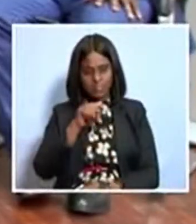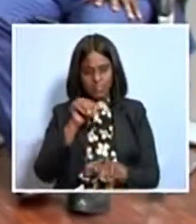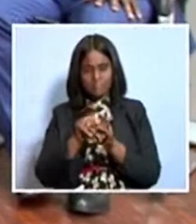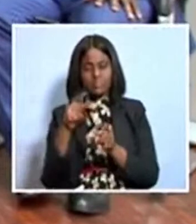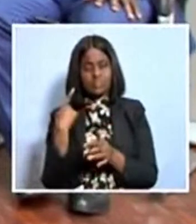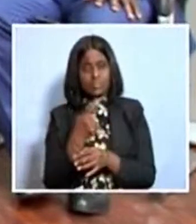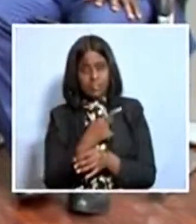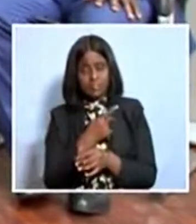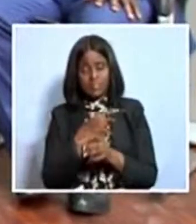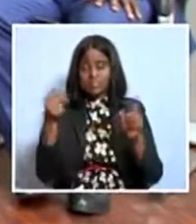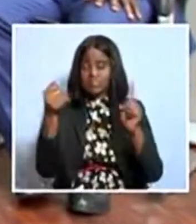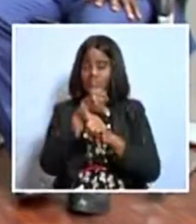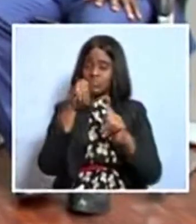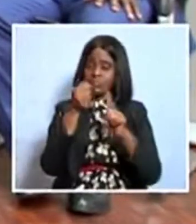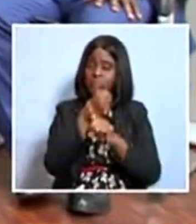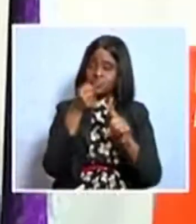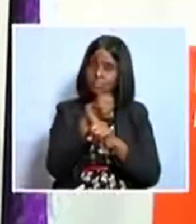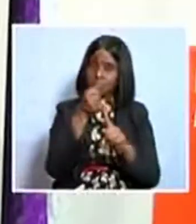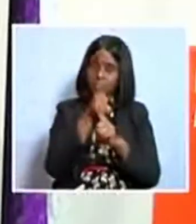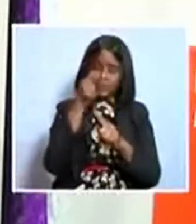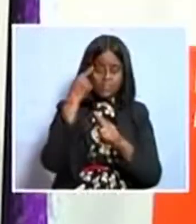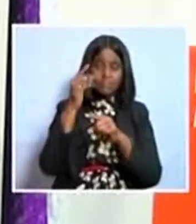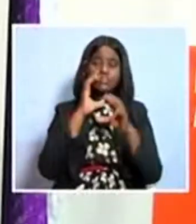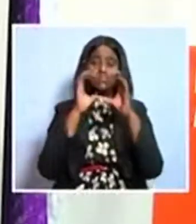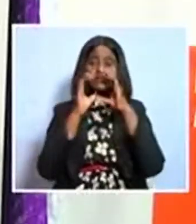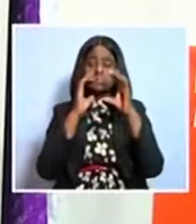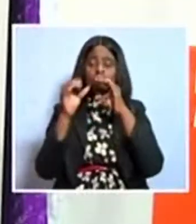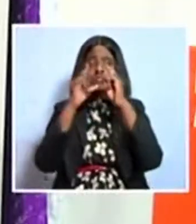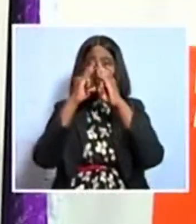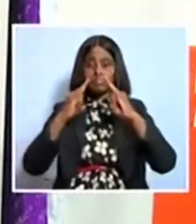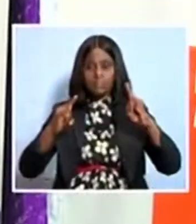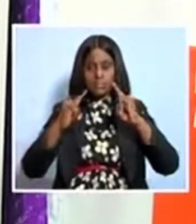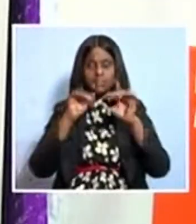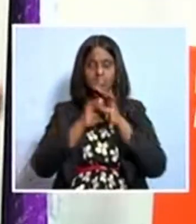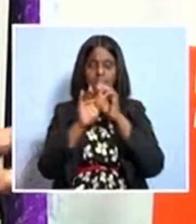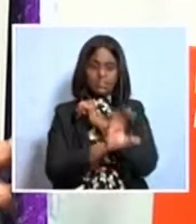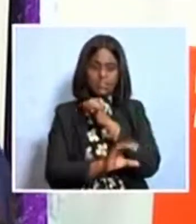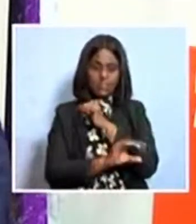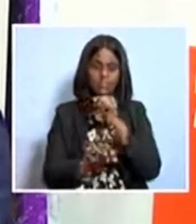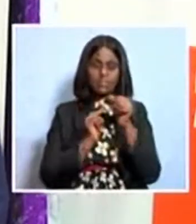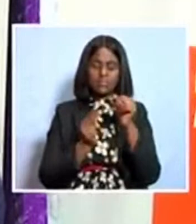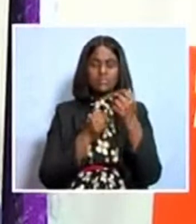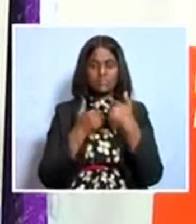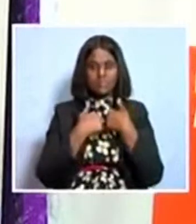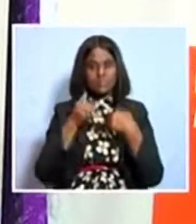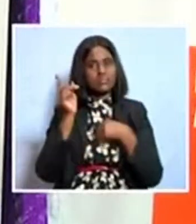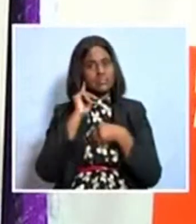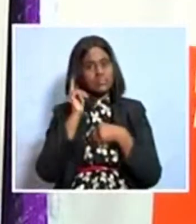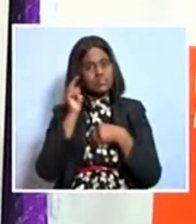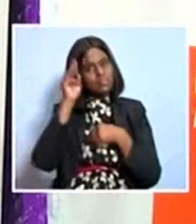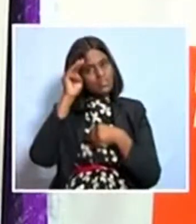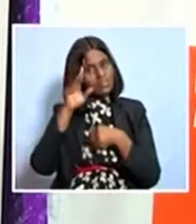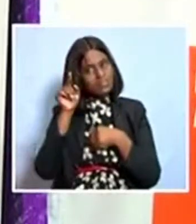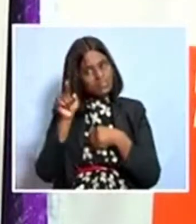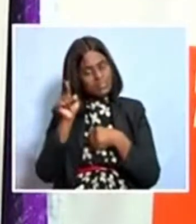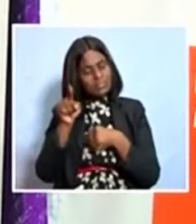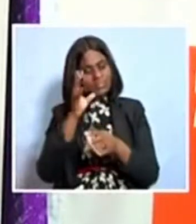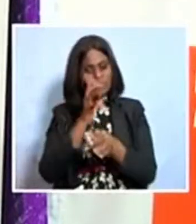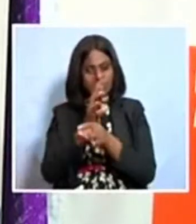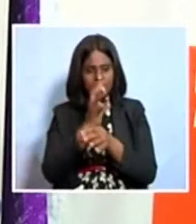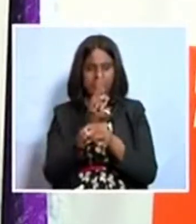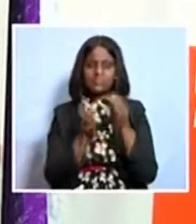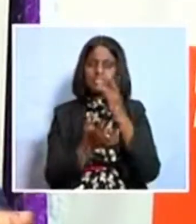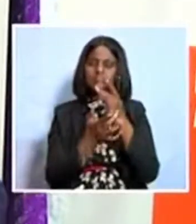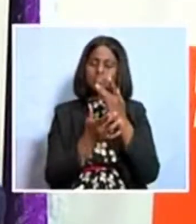lobbying for communication towers across the country. We've heard the Minister of Science and